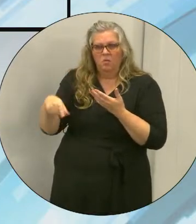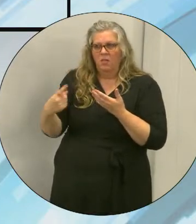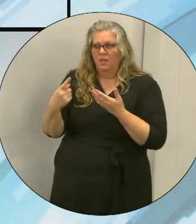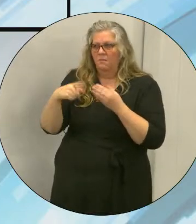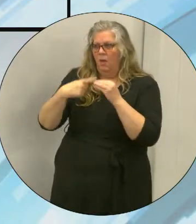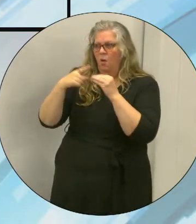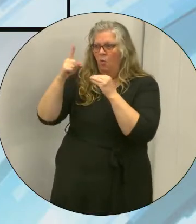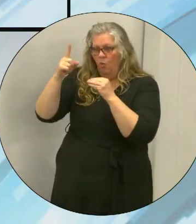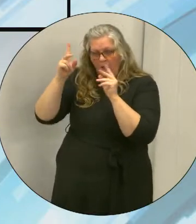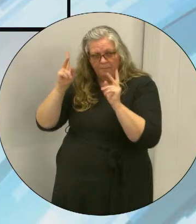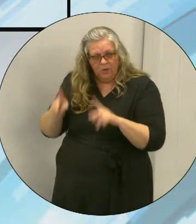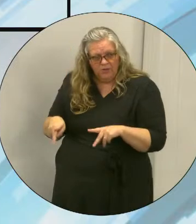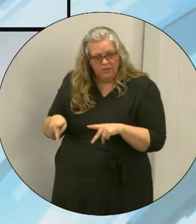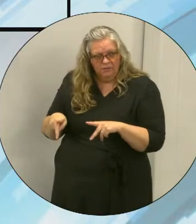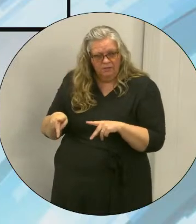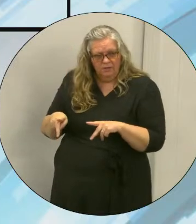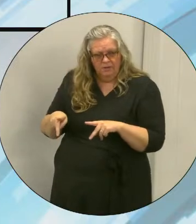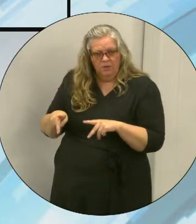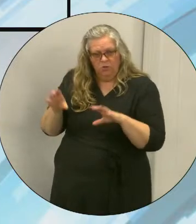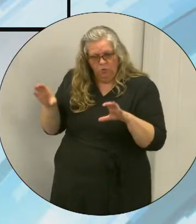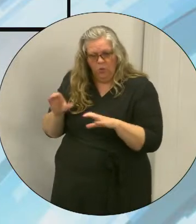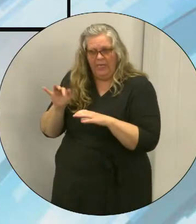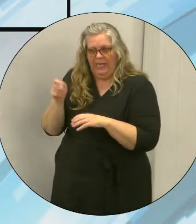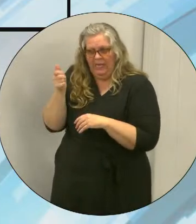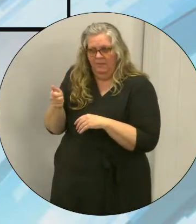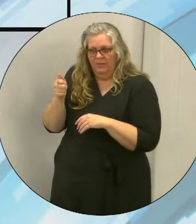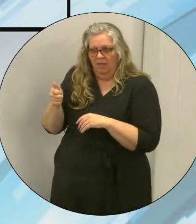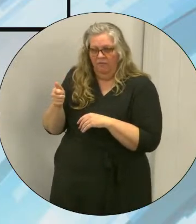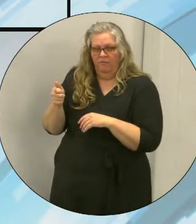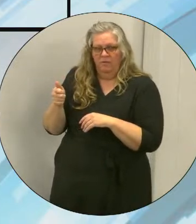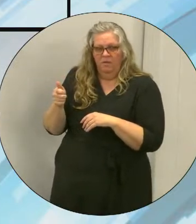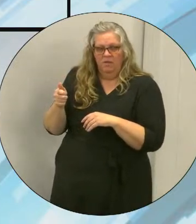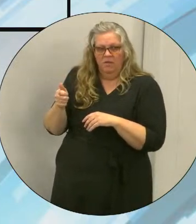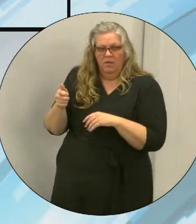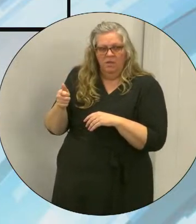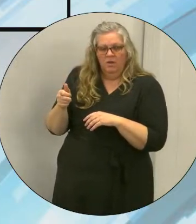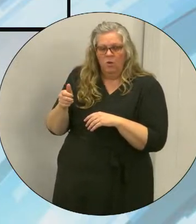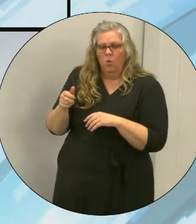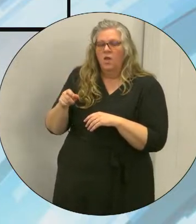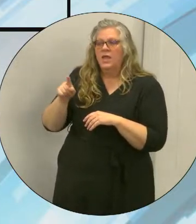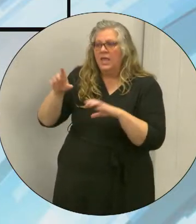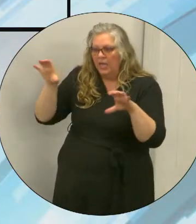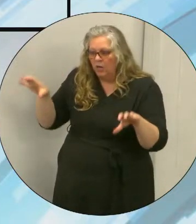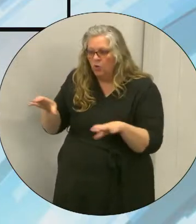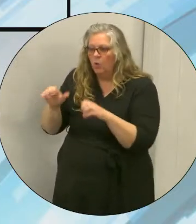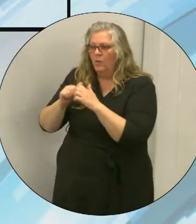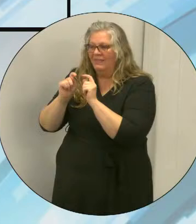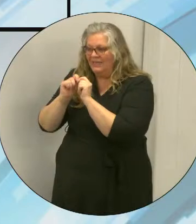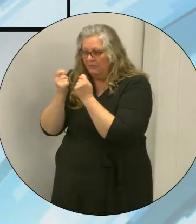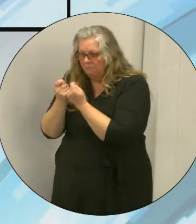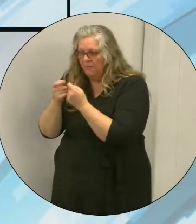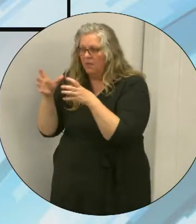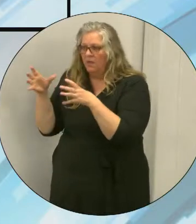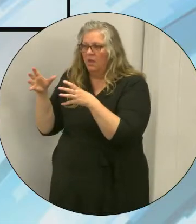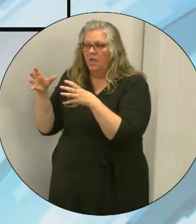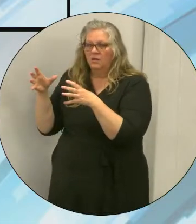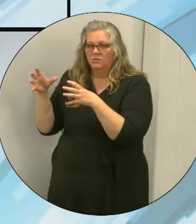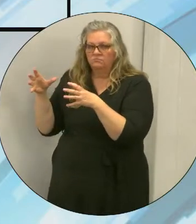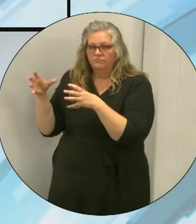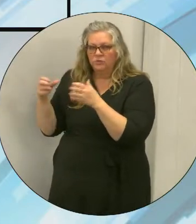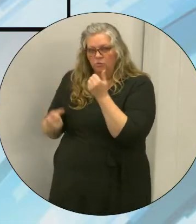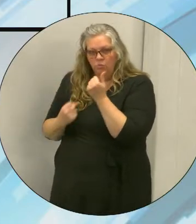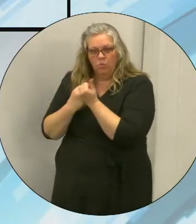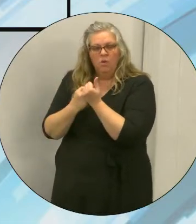individual being able to go and do this. It'd be about him being able to do it themselves, him being able to do it with a set of teammates. So, for